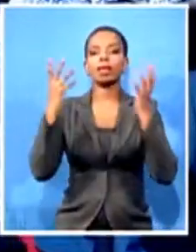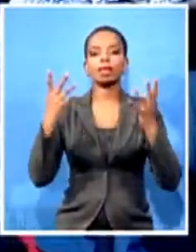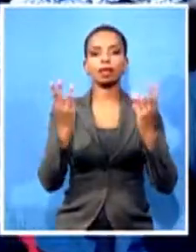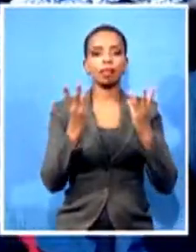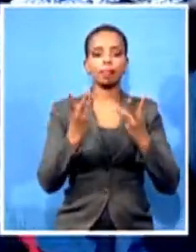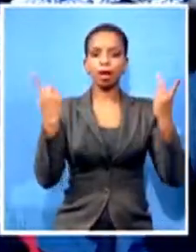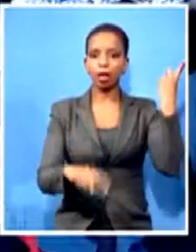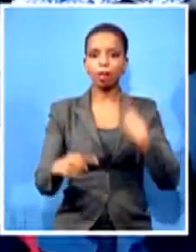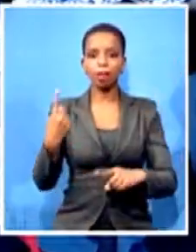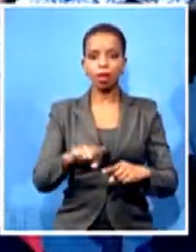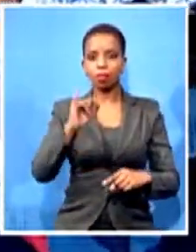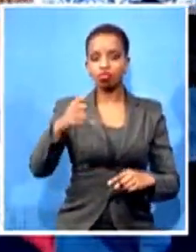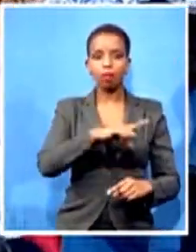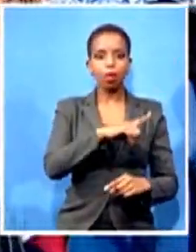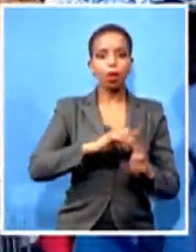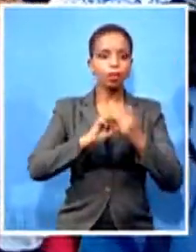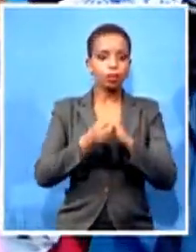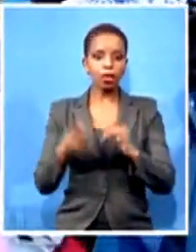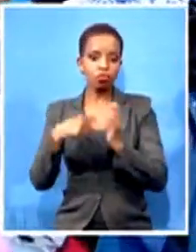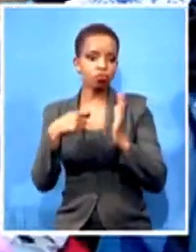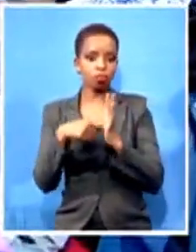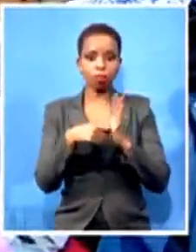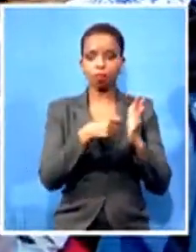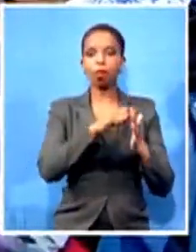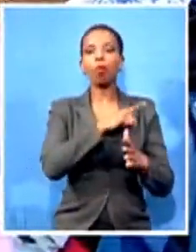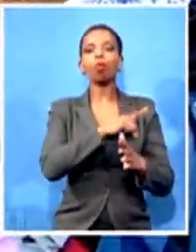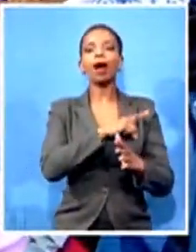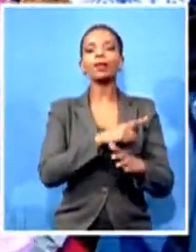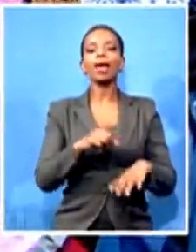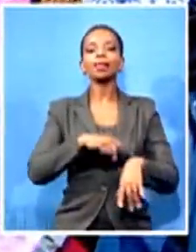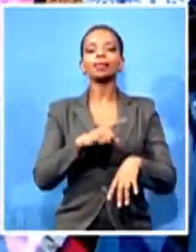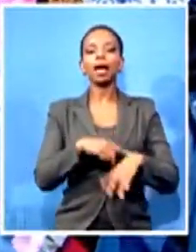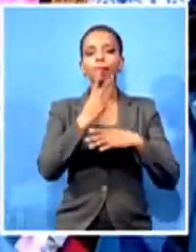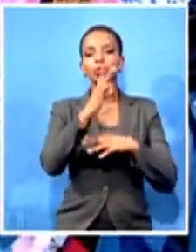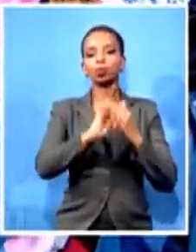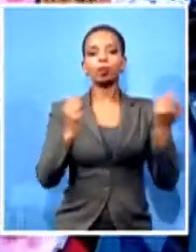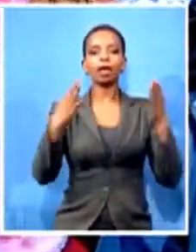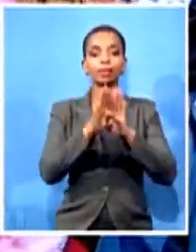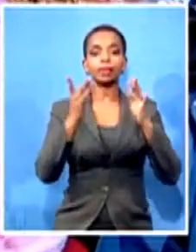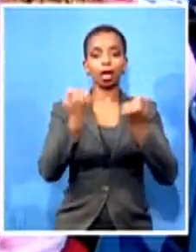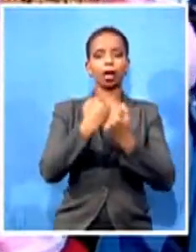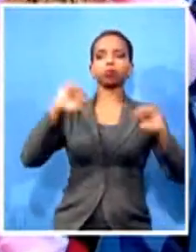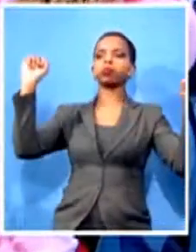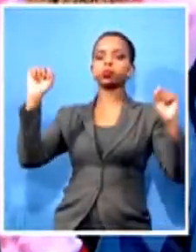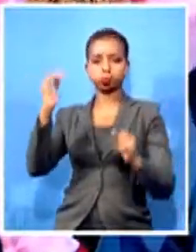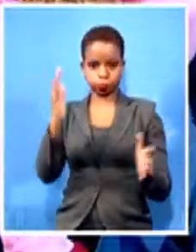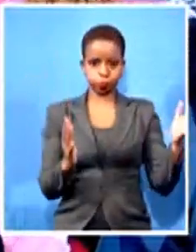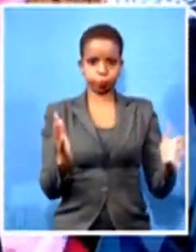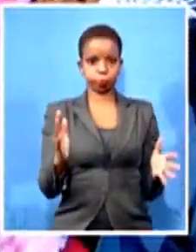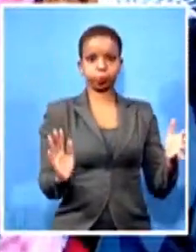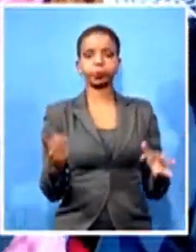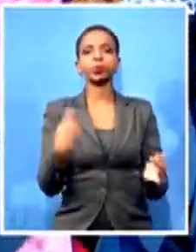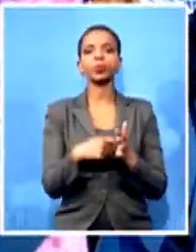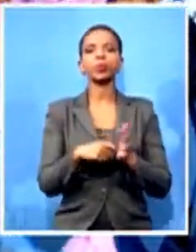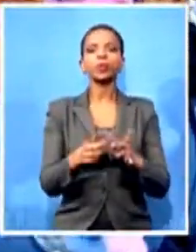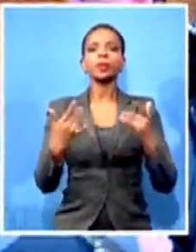the 2-month lockdown. They were not able to sell some of their items. So for people who are not aware of this area in